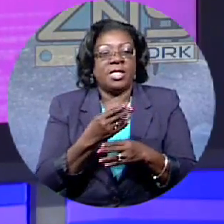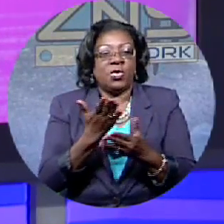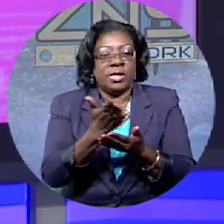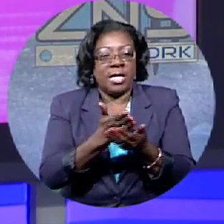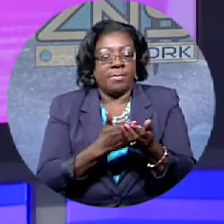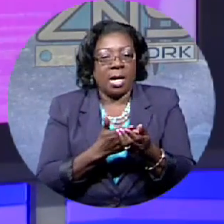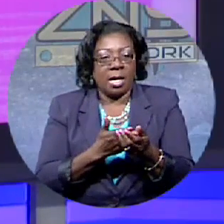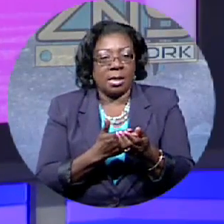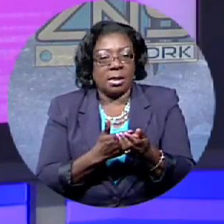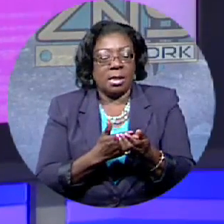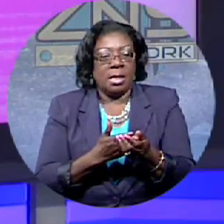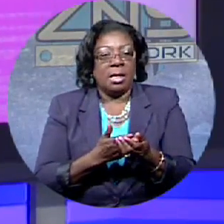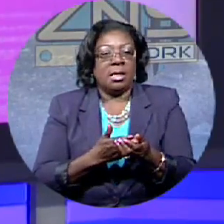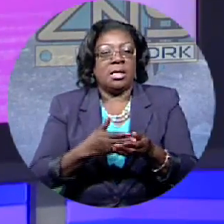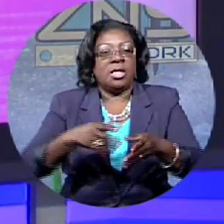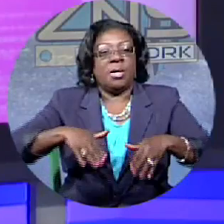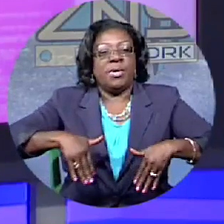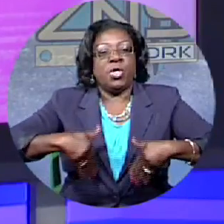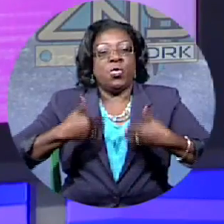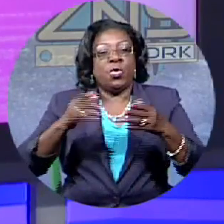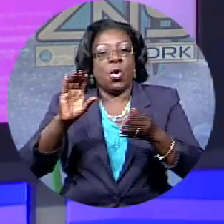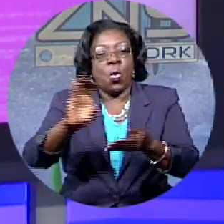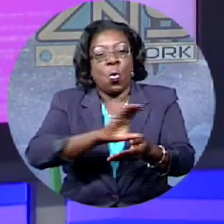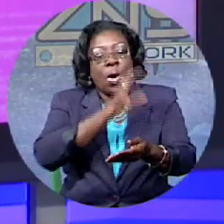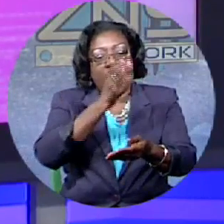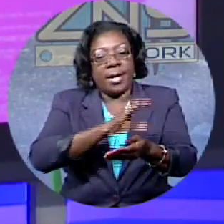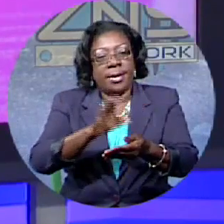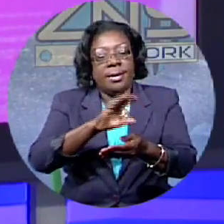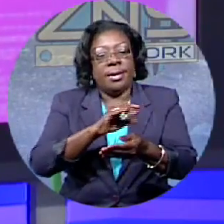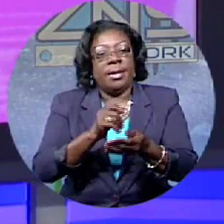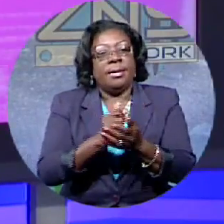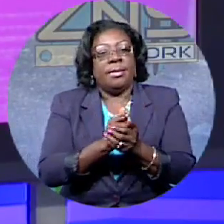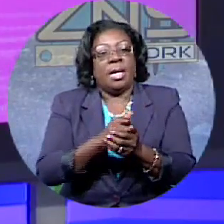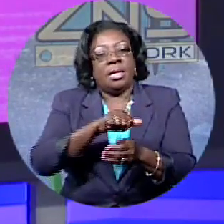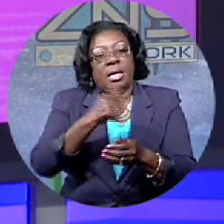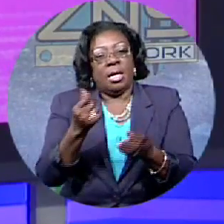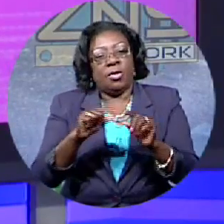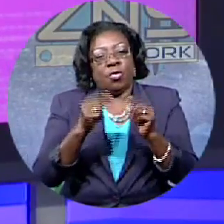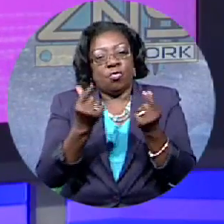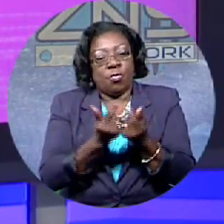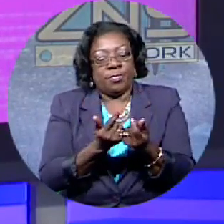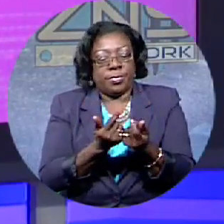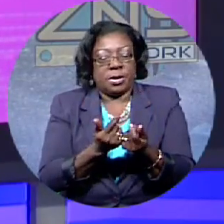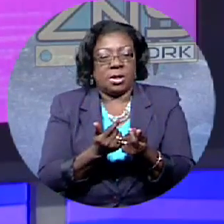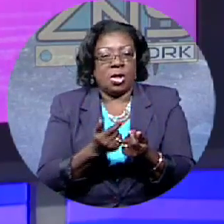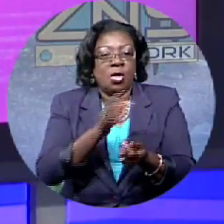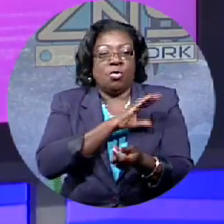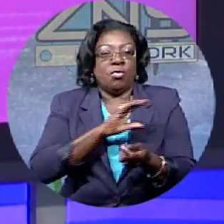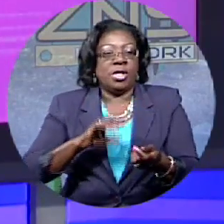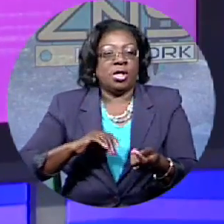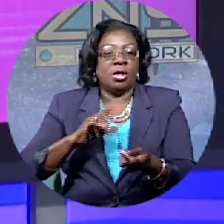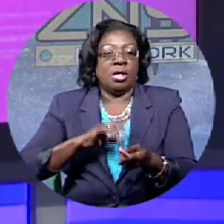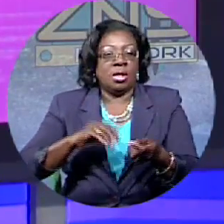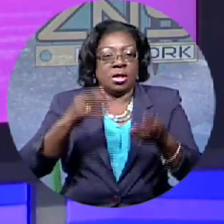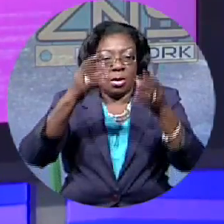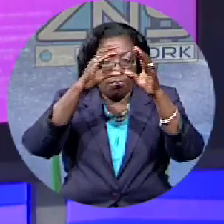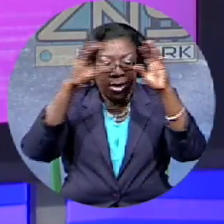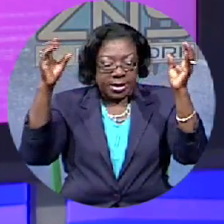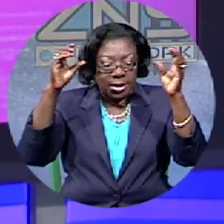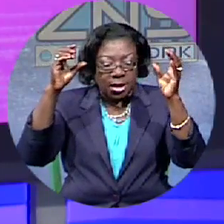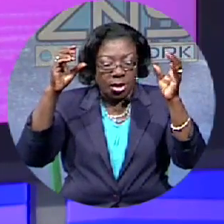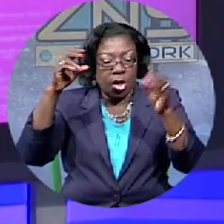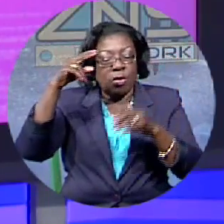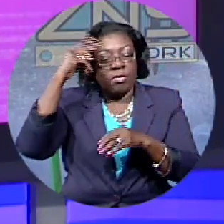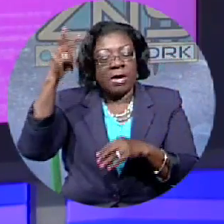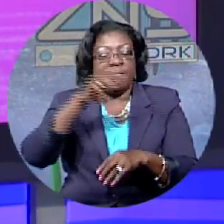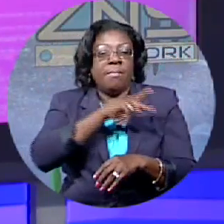St. Francis Youth Choir, Bahamas Harvest Choir, and Tabernacle Concert Choir, among others. Christian Council President Reverend Ranford